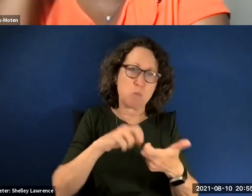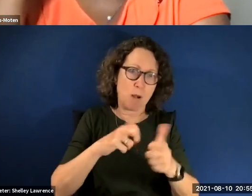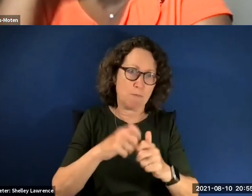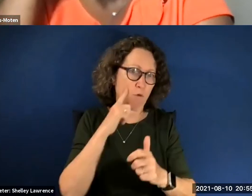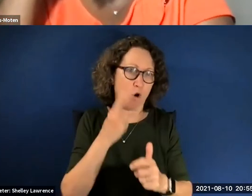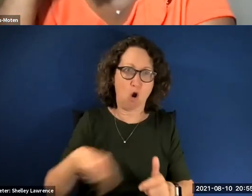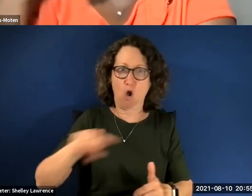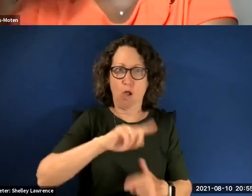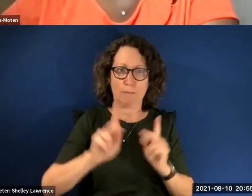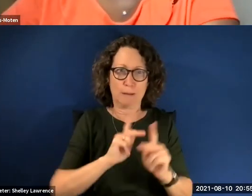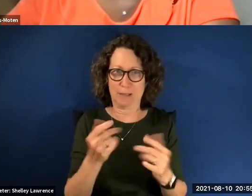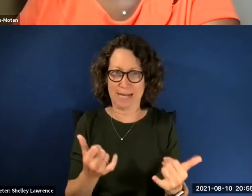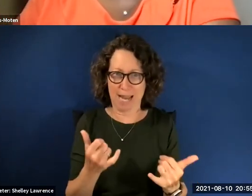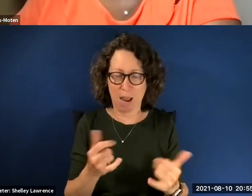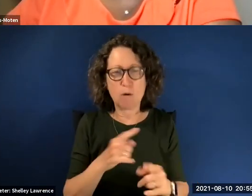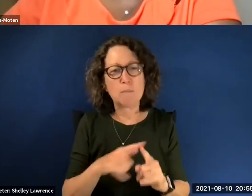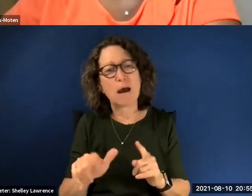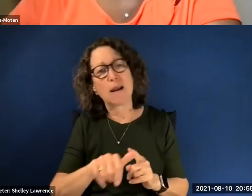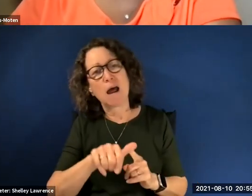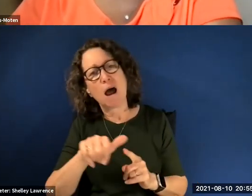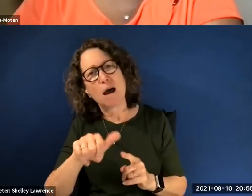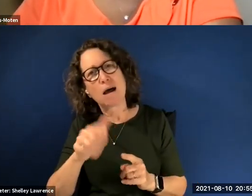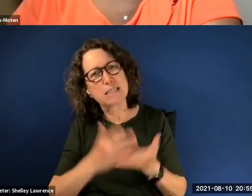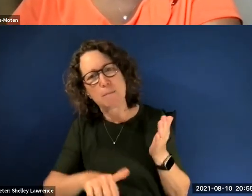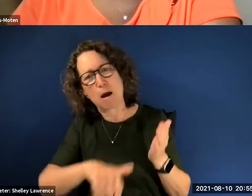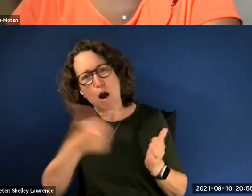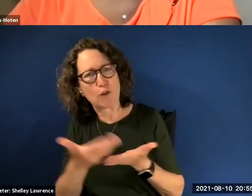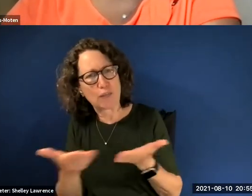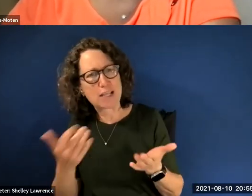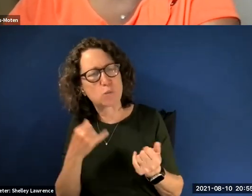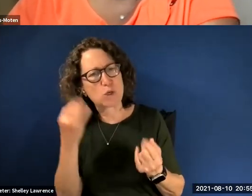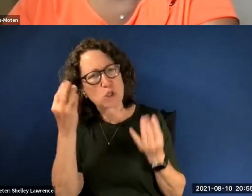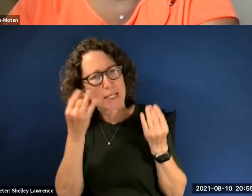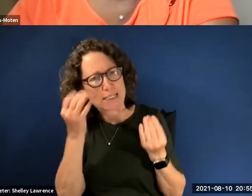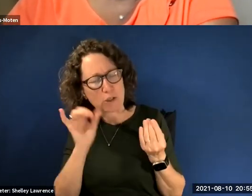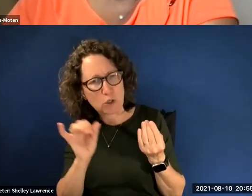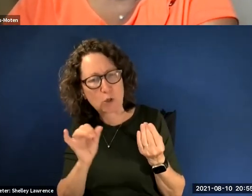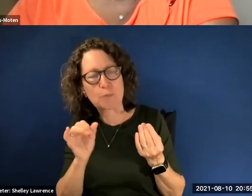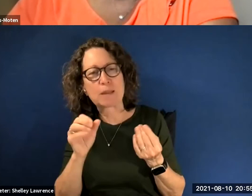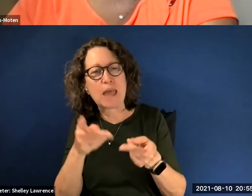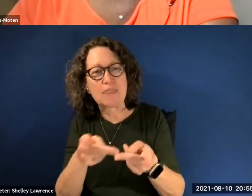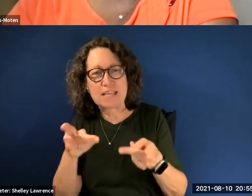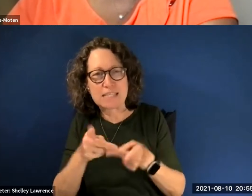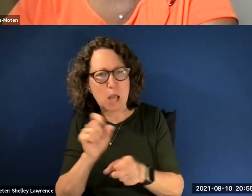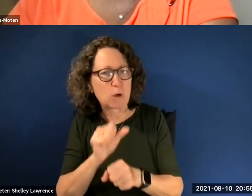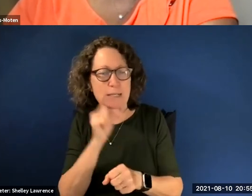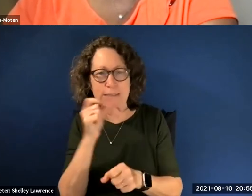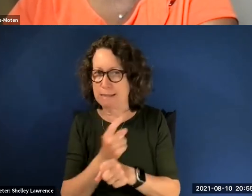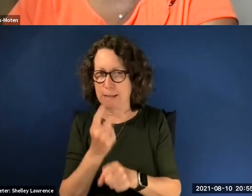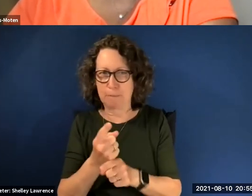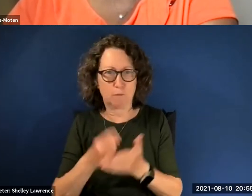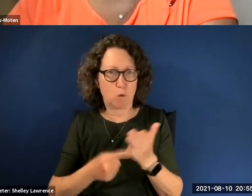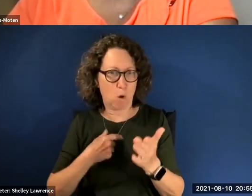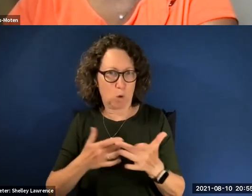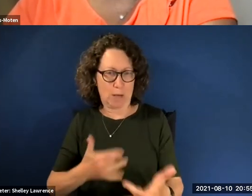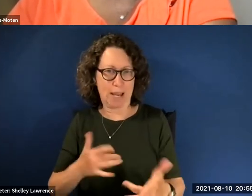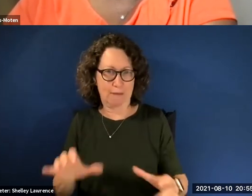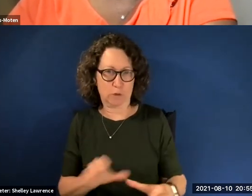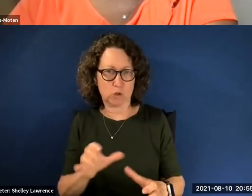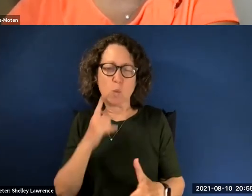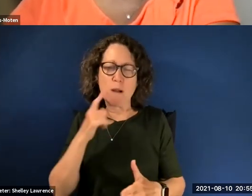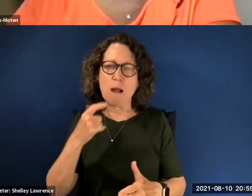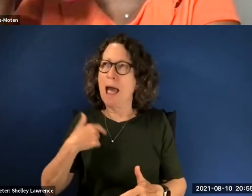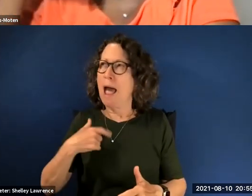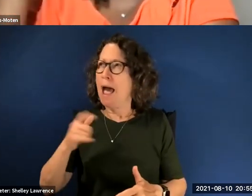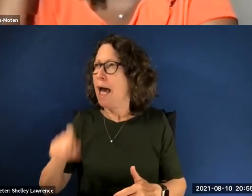now. But there are some things that should be considered too. The site work is not typical for what we're going to have to do. We're going to have